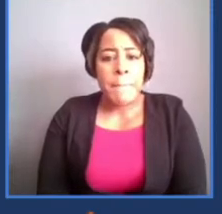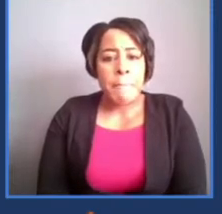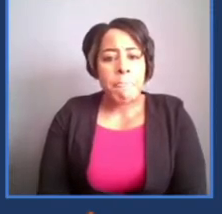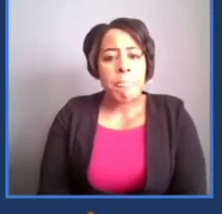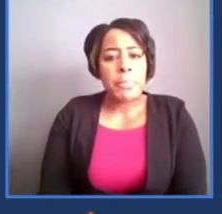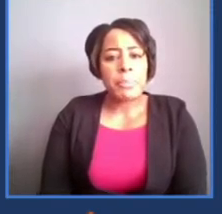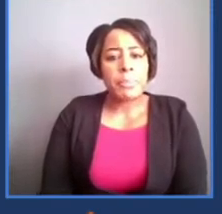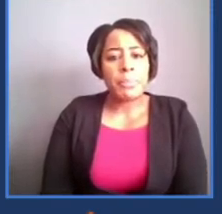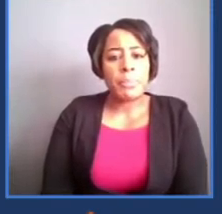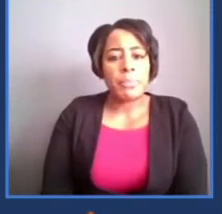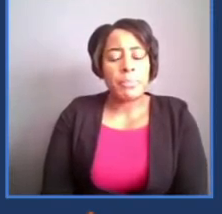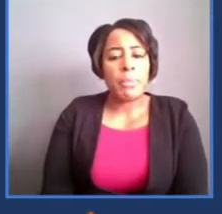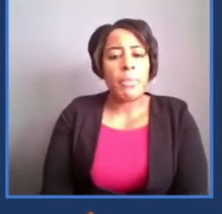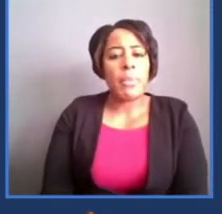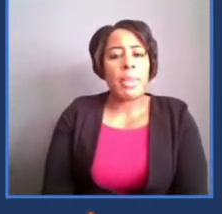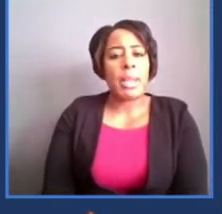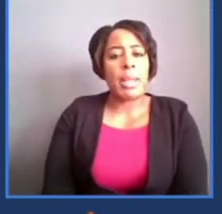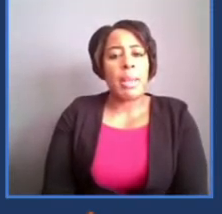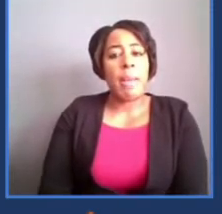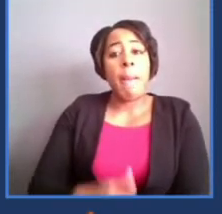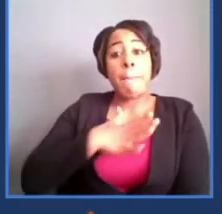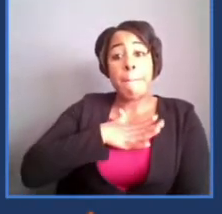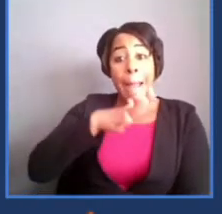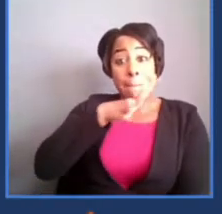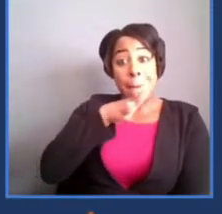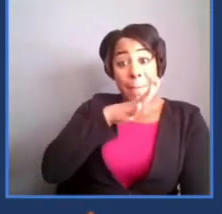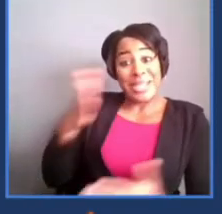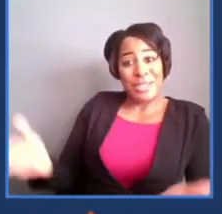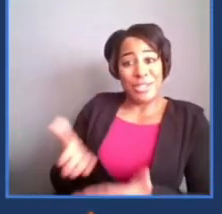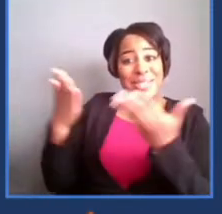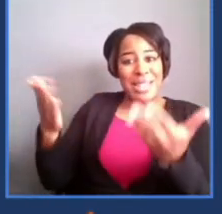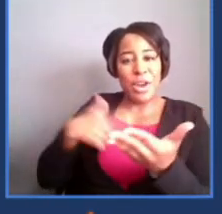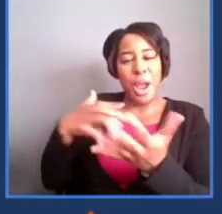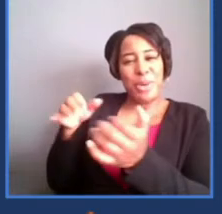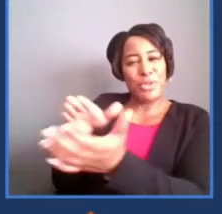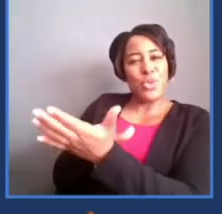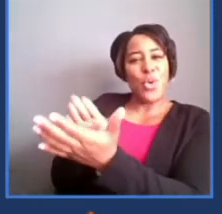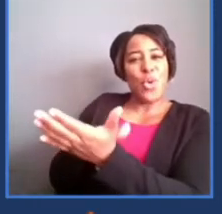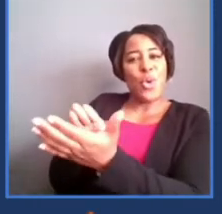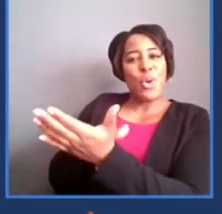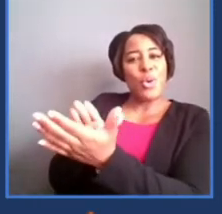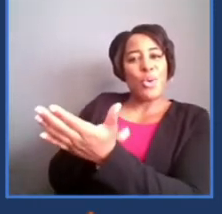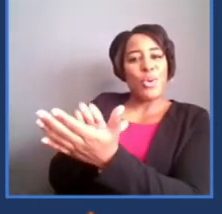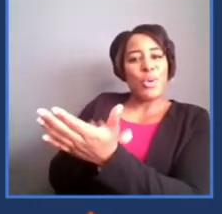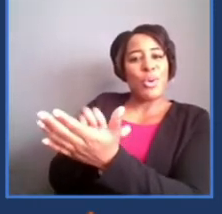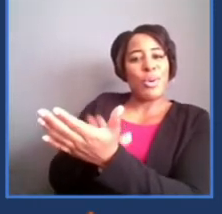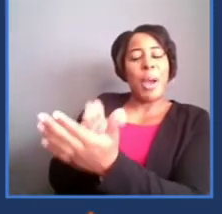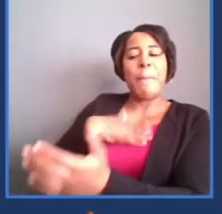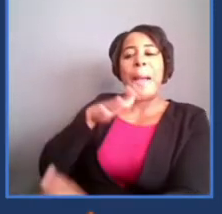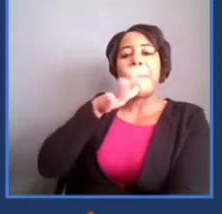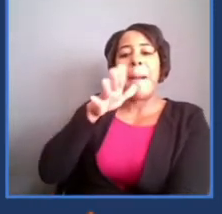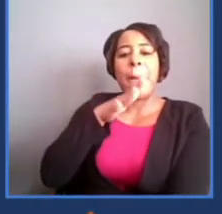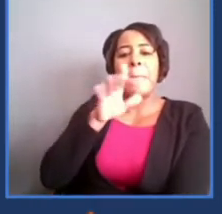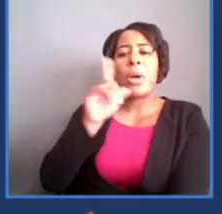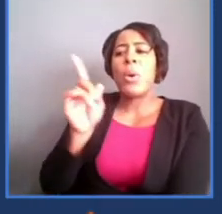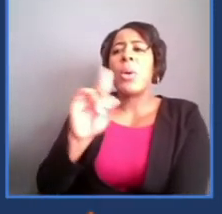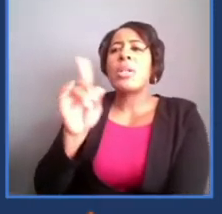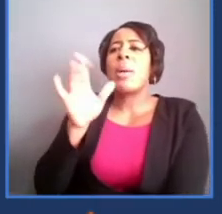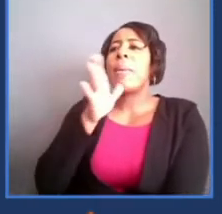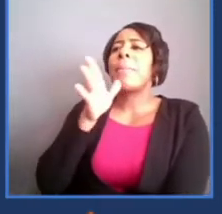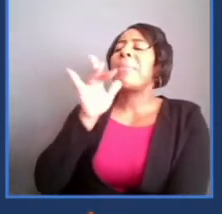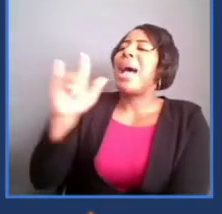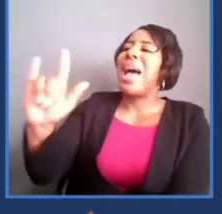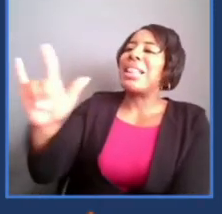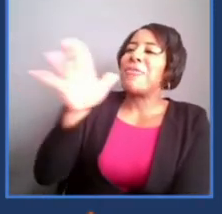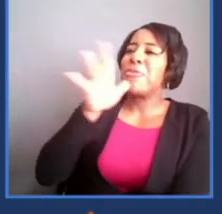Let me give a special shout out to my mama who is here. Where is Heather? I love you, Mom.